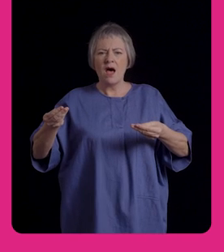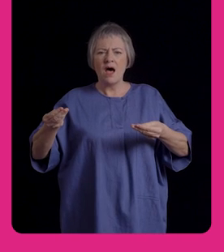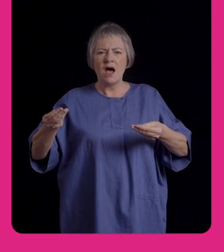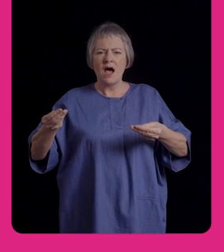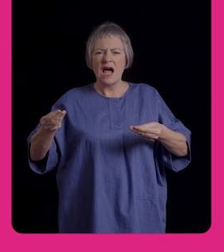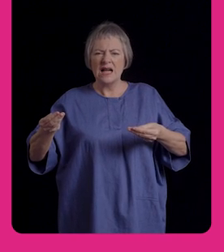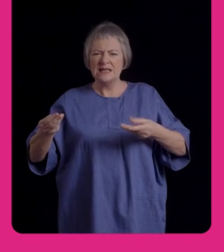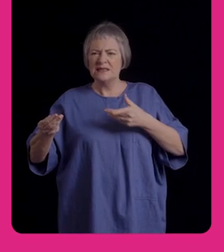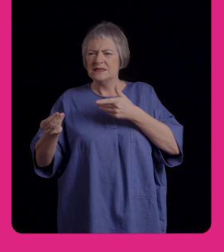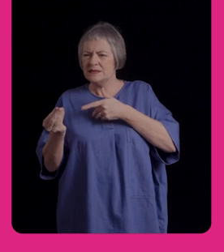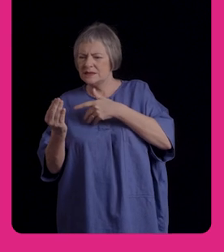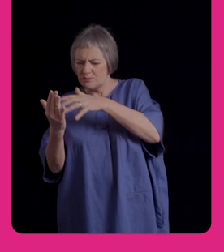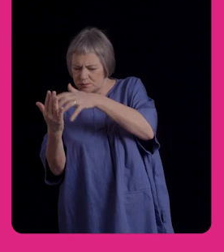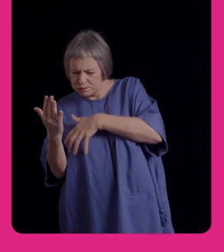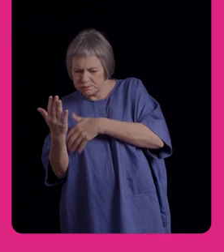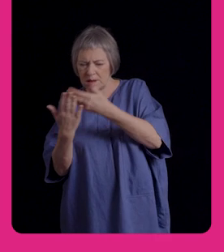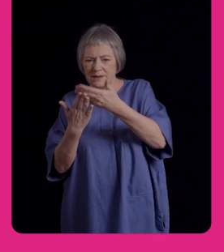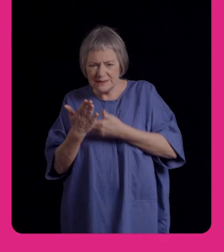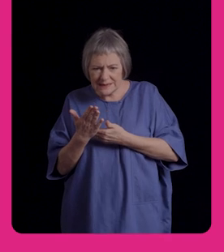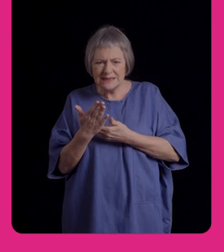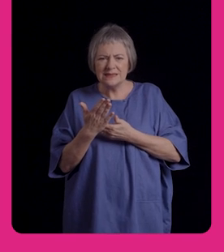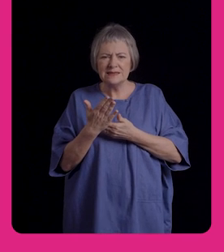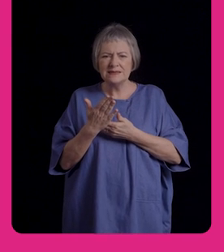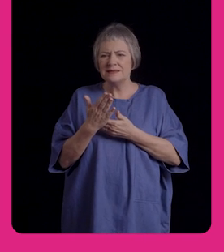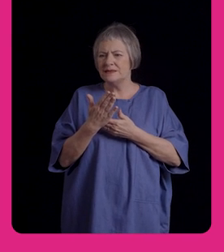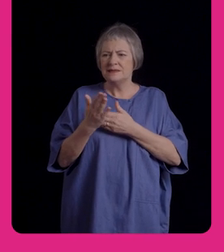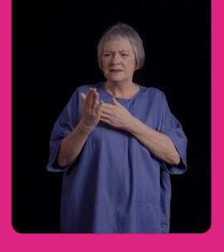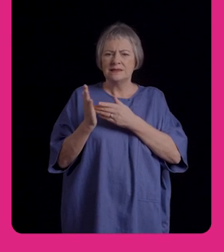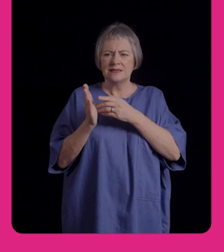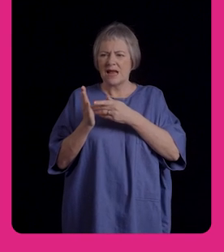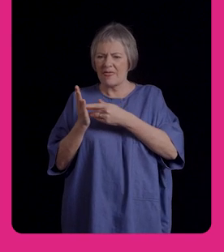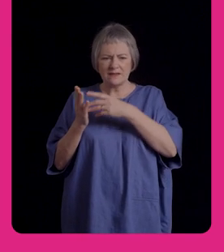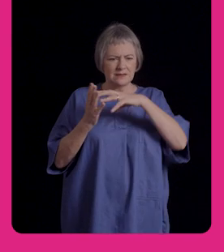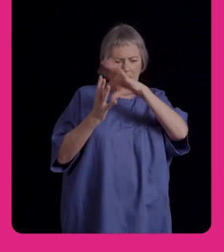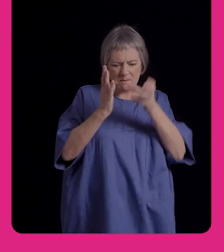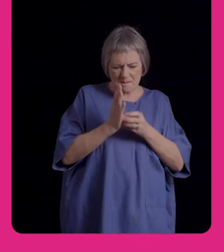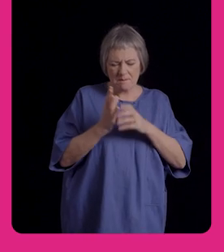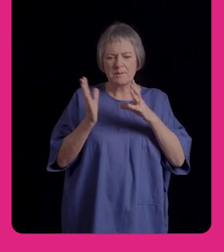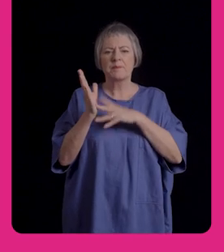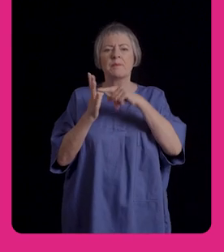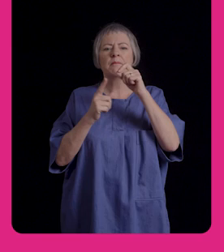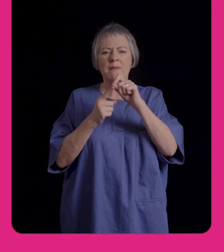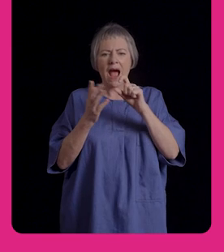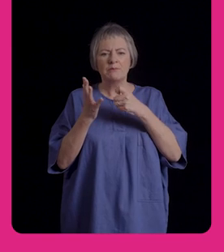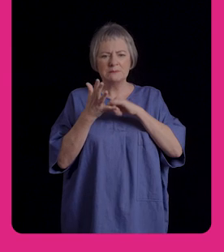like sort of like sextants and sort of navigational instruments, like maps, papers and